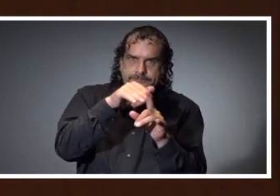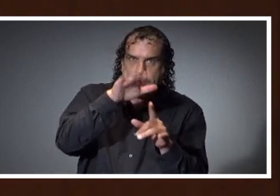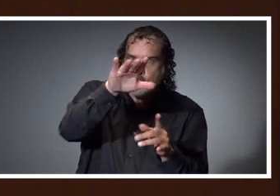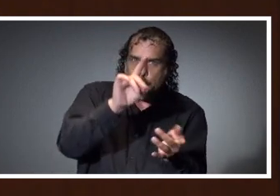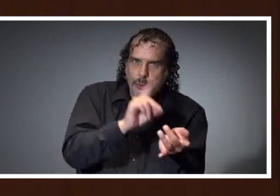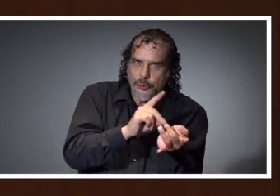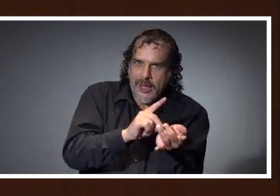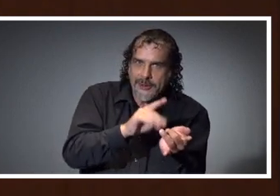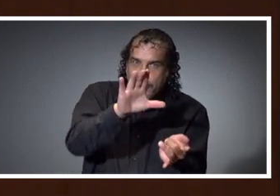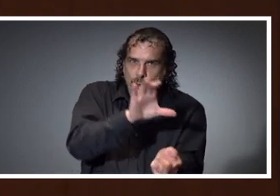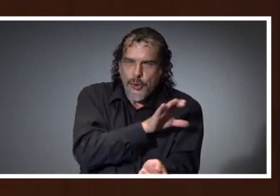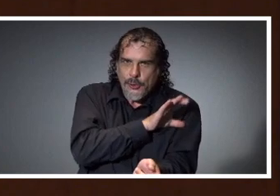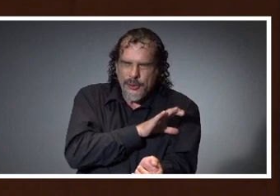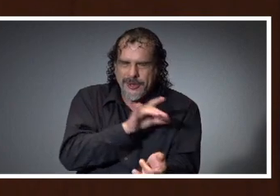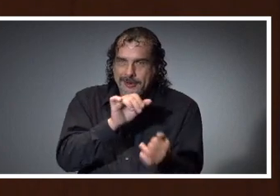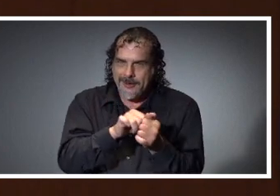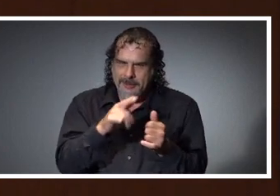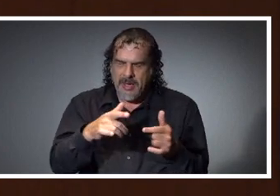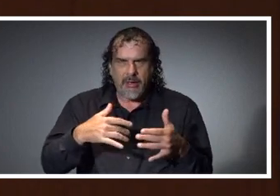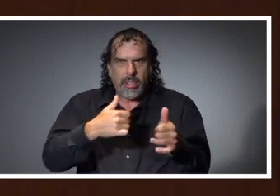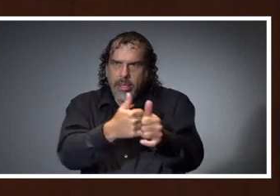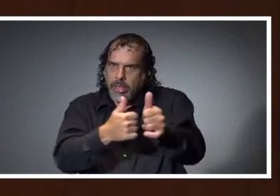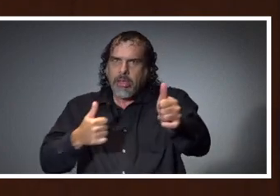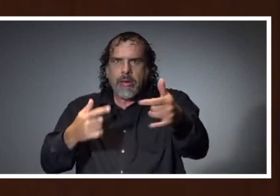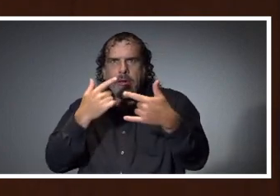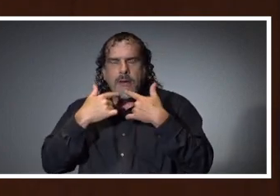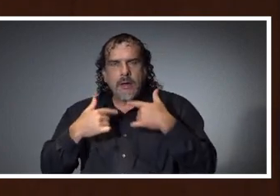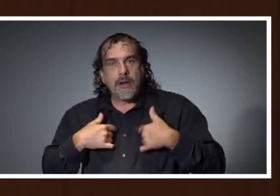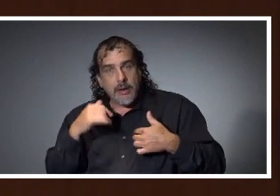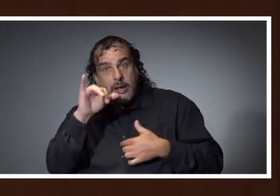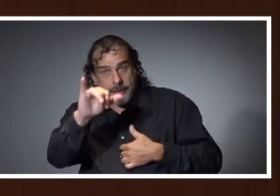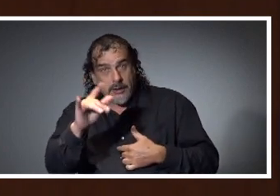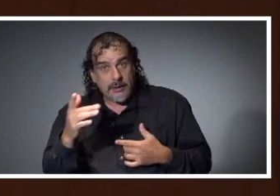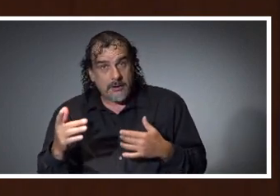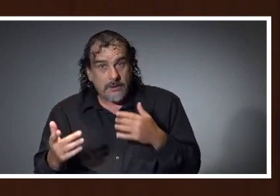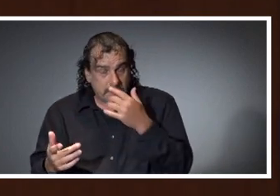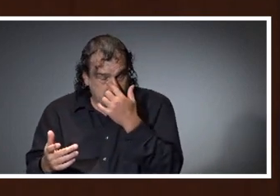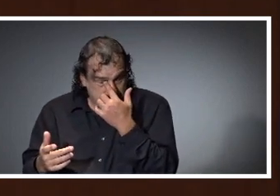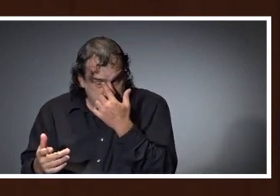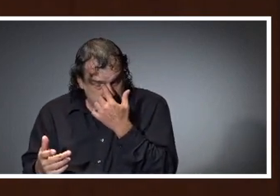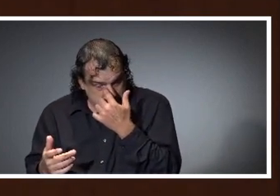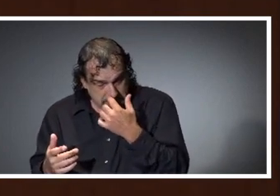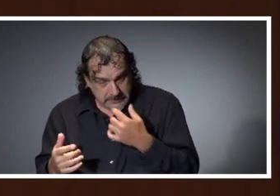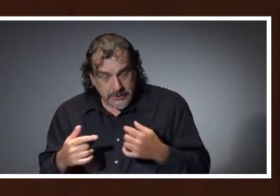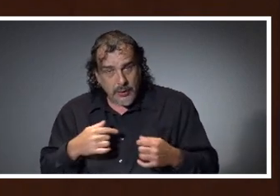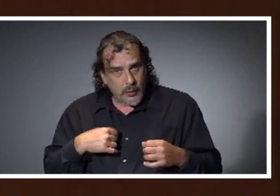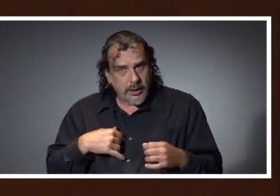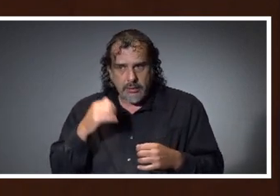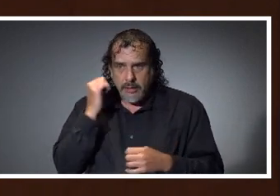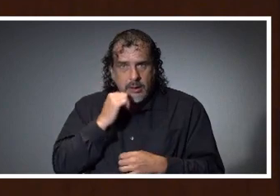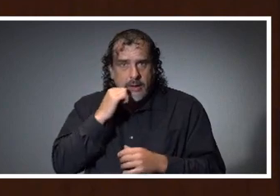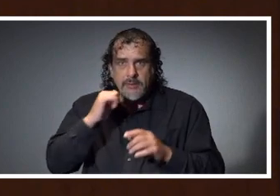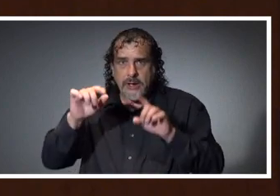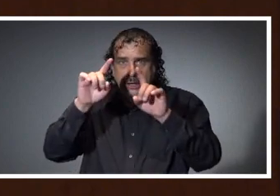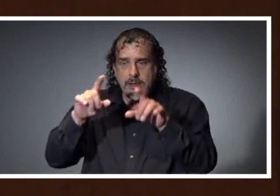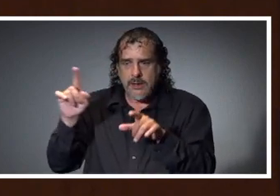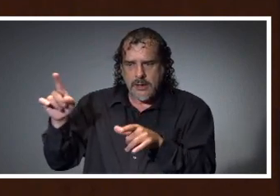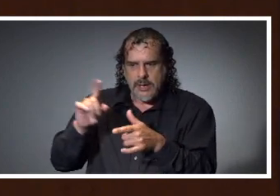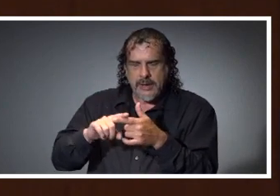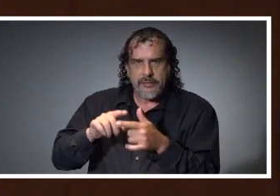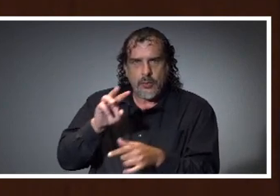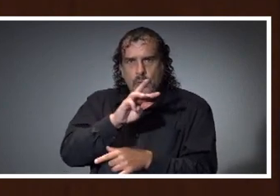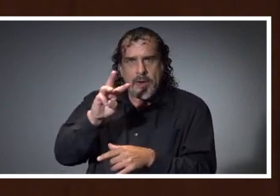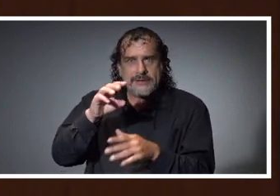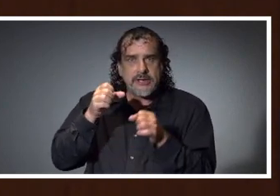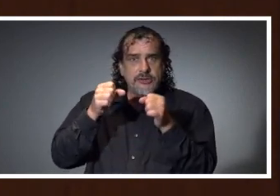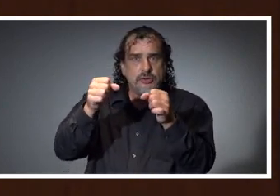if you have concerns about lab delays. And we are still doing pretty much daily testing at the West Street location,